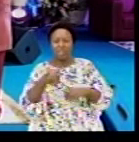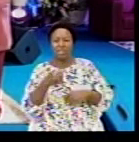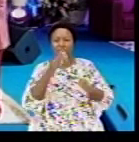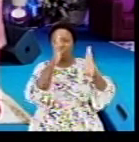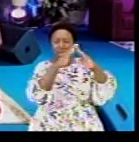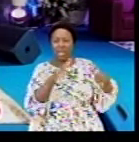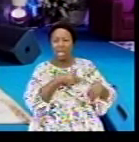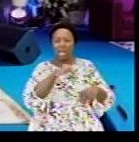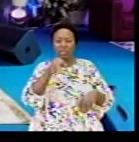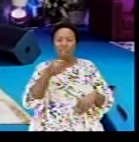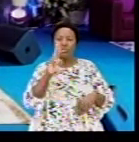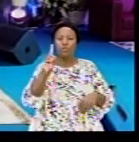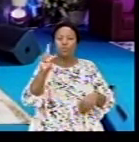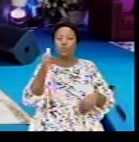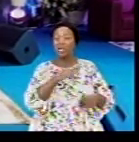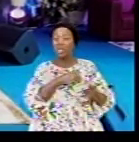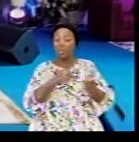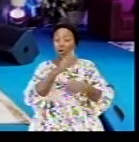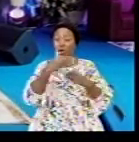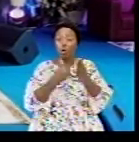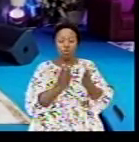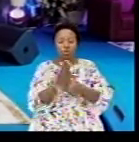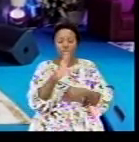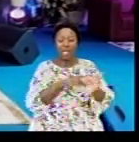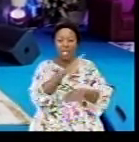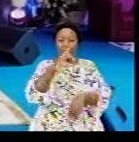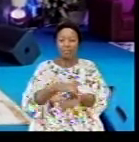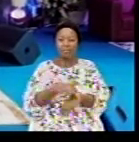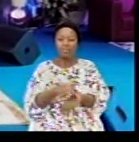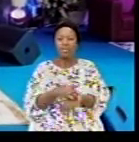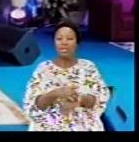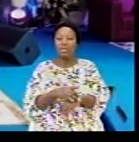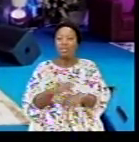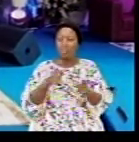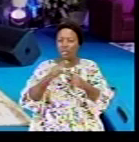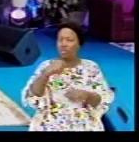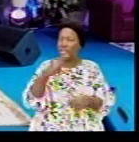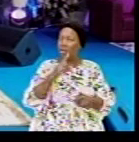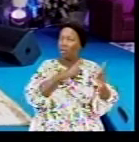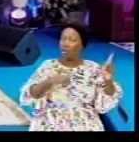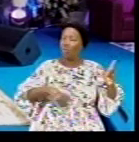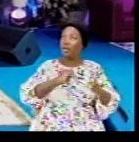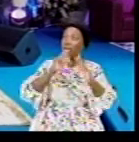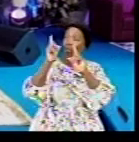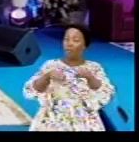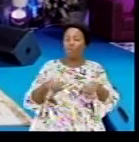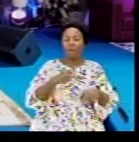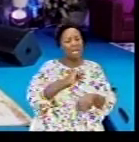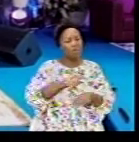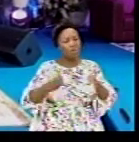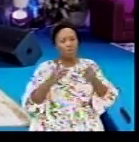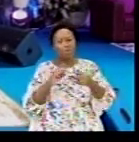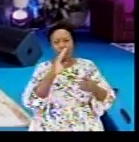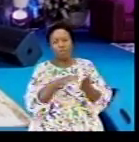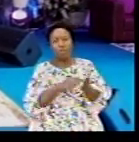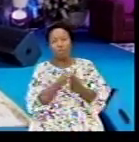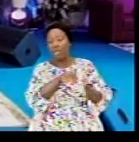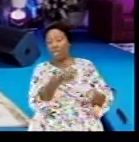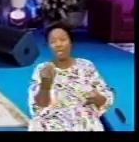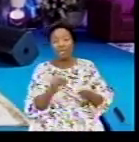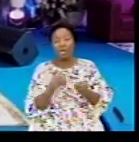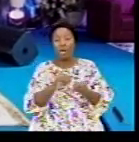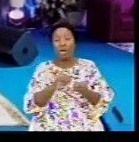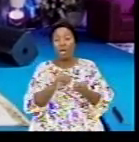and Judea and to the uttermost part of the earth. You say, Lord, I come. I don't want to be weak anymore. I